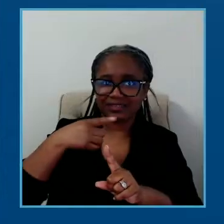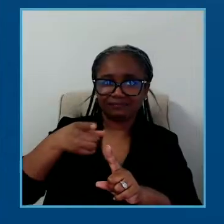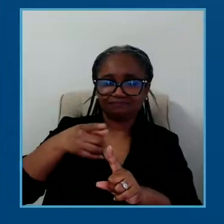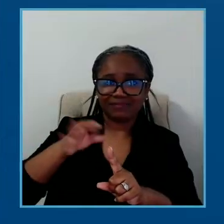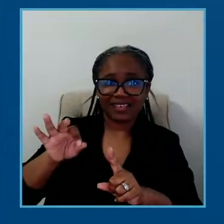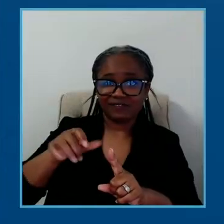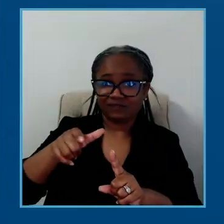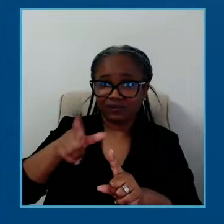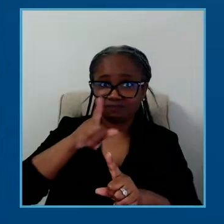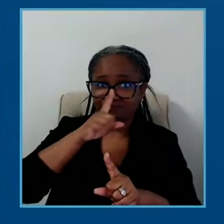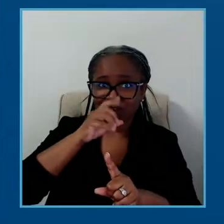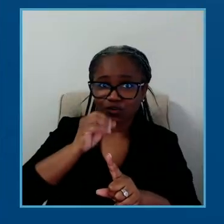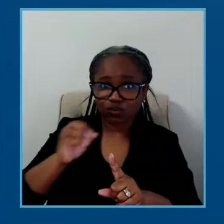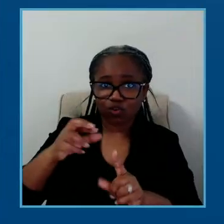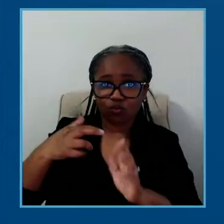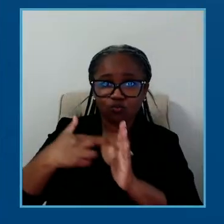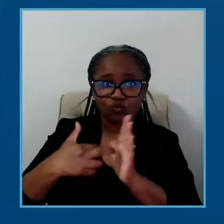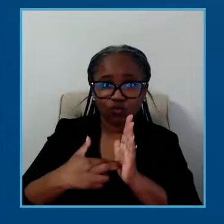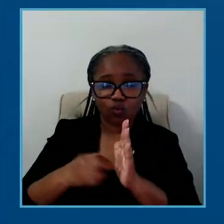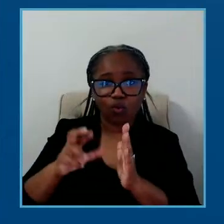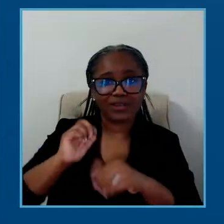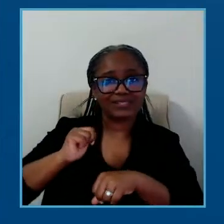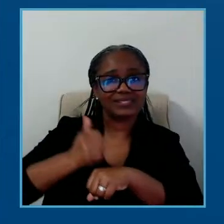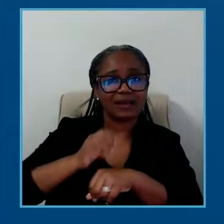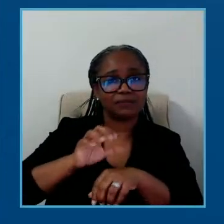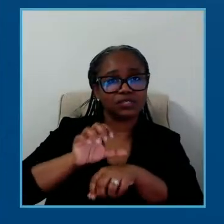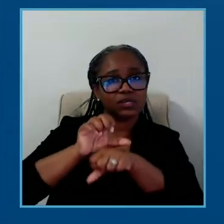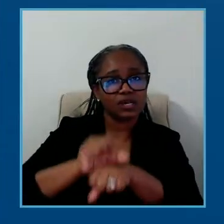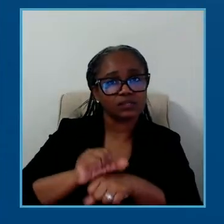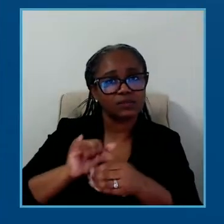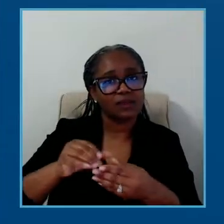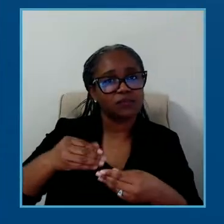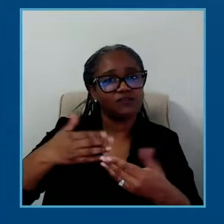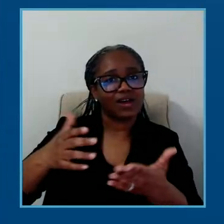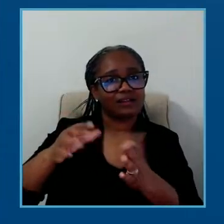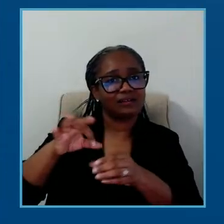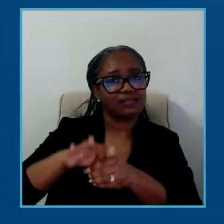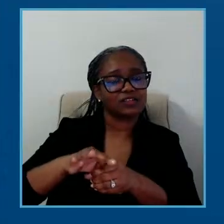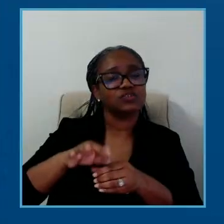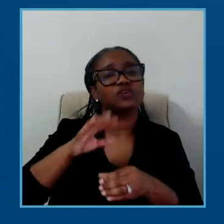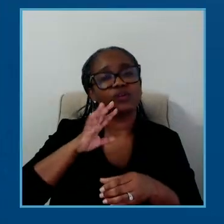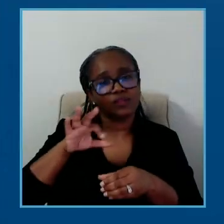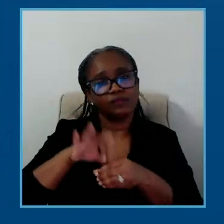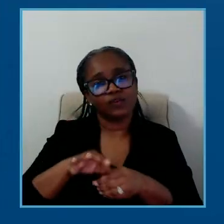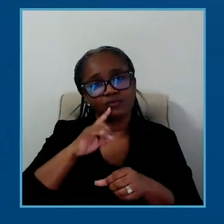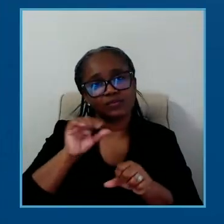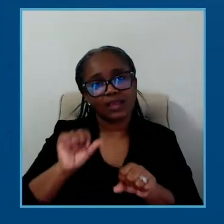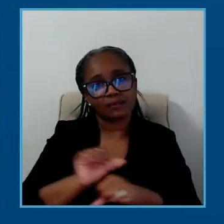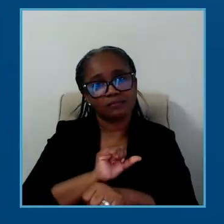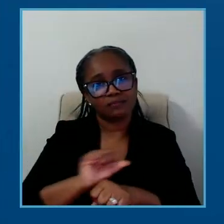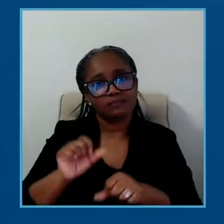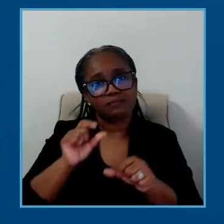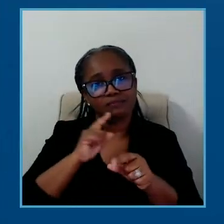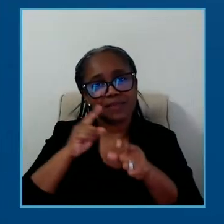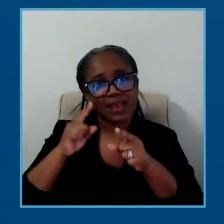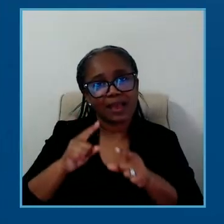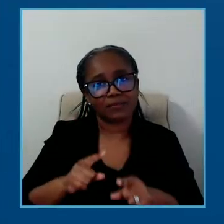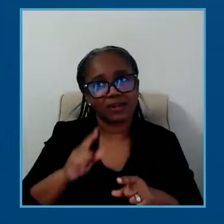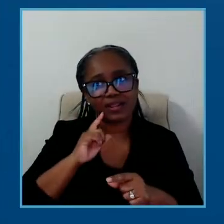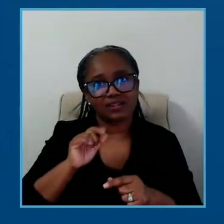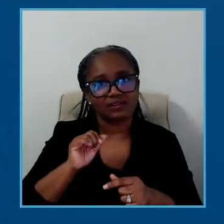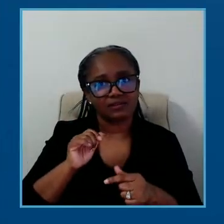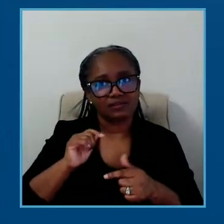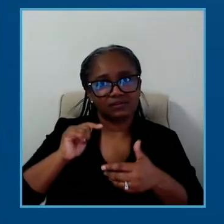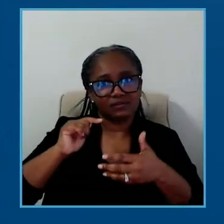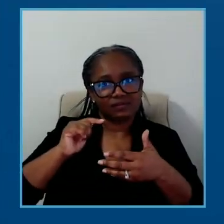established custom prescribing the method of voting in elections, the voting can be done in any of the following acceptable methods. We obviously,